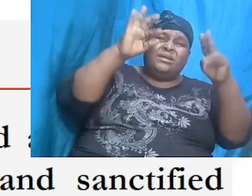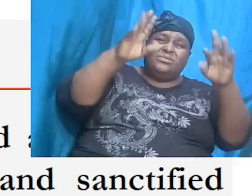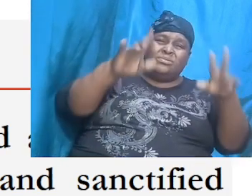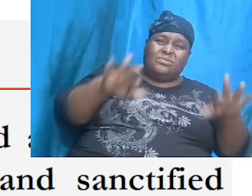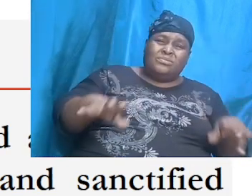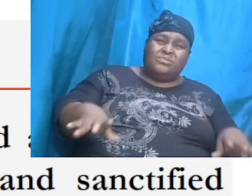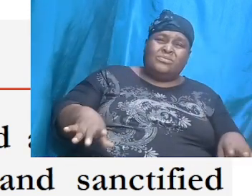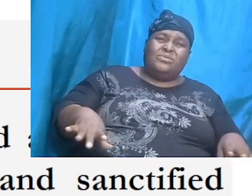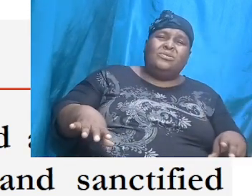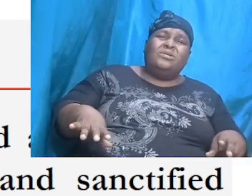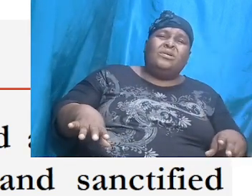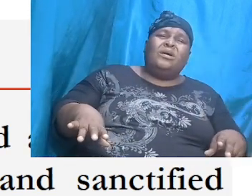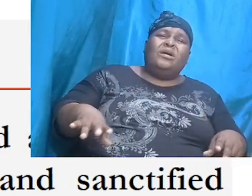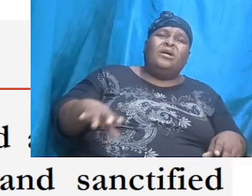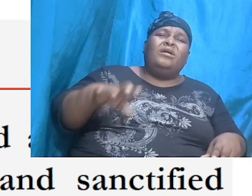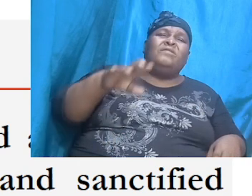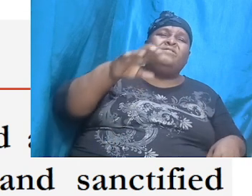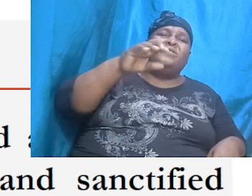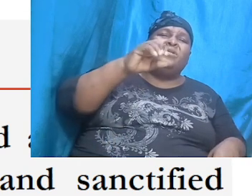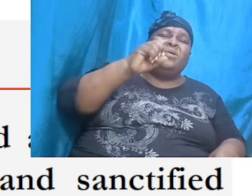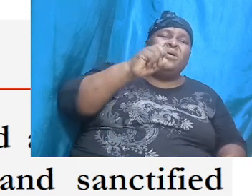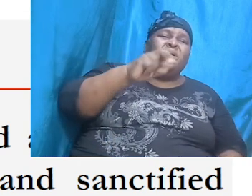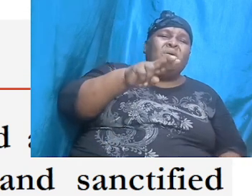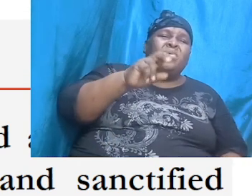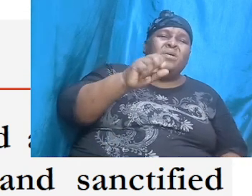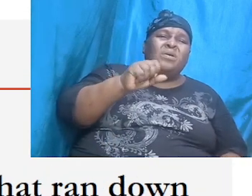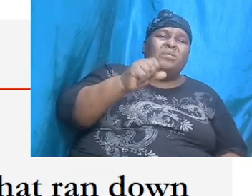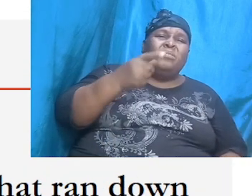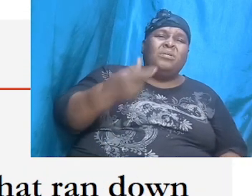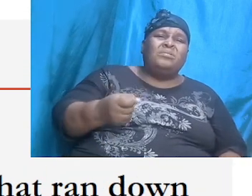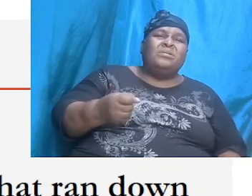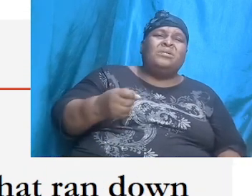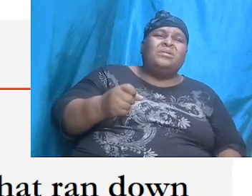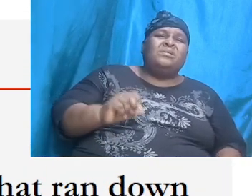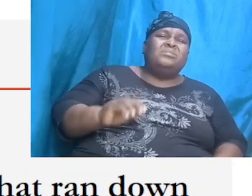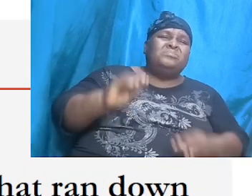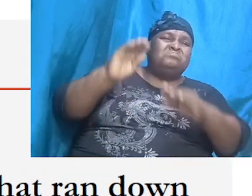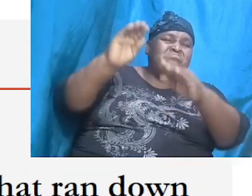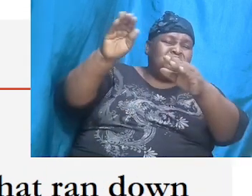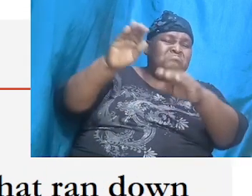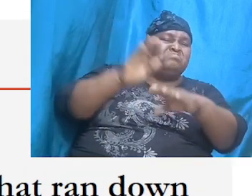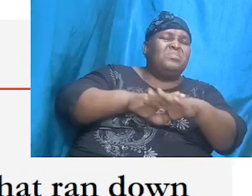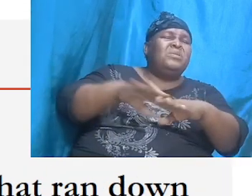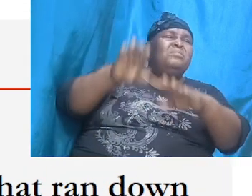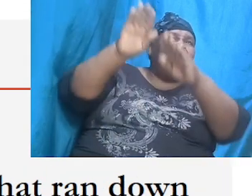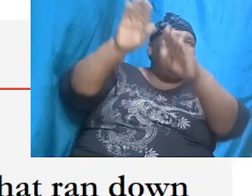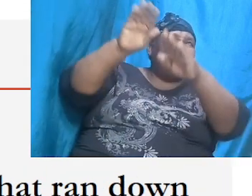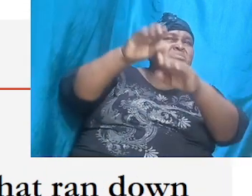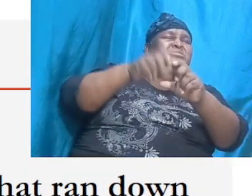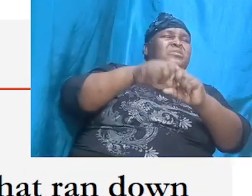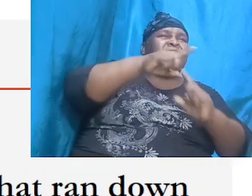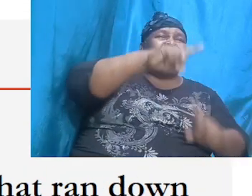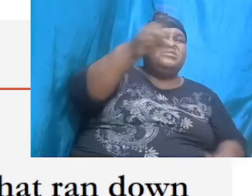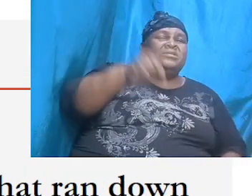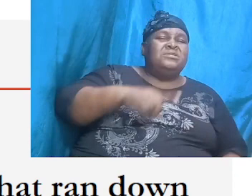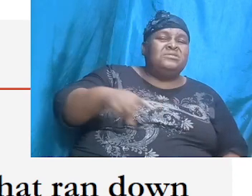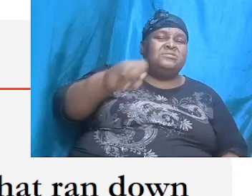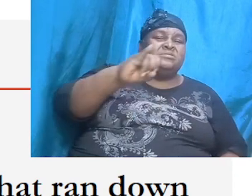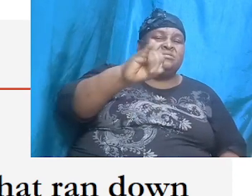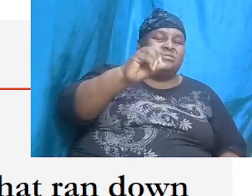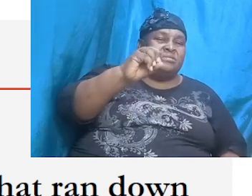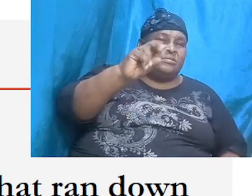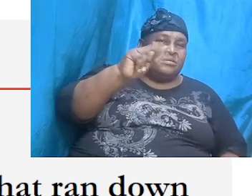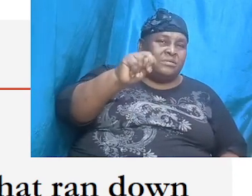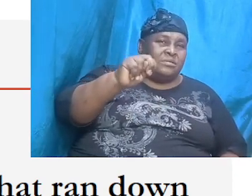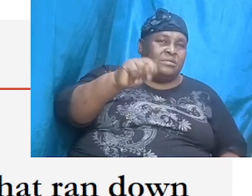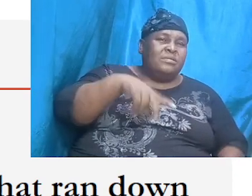of Hermon, praise God, that descend upon the Mount of Zion. So, praise God, when we look at the